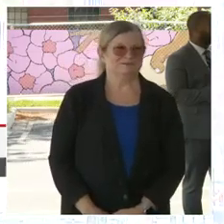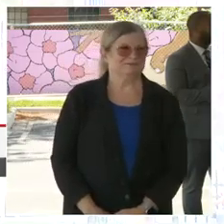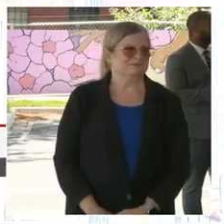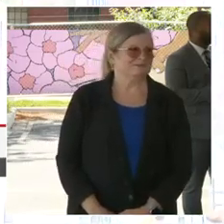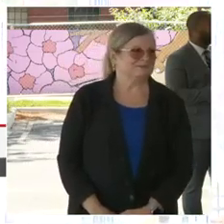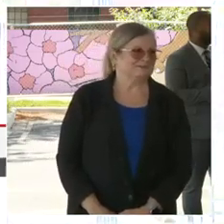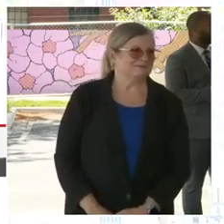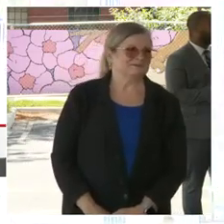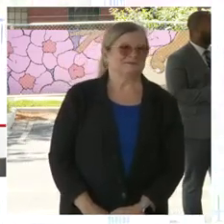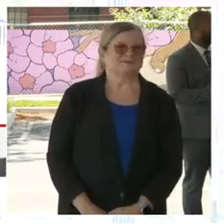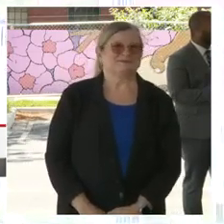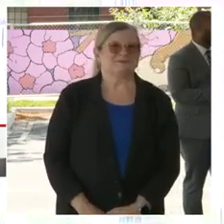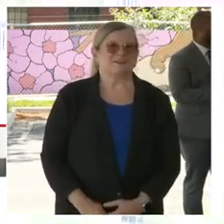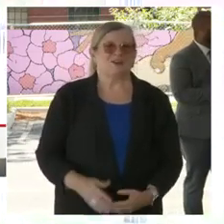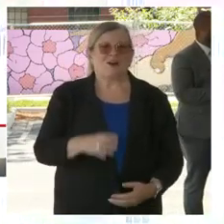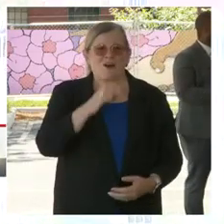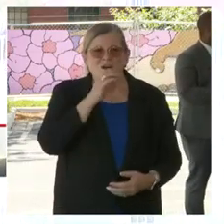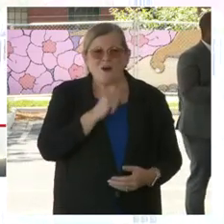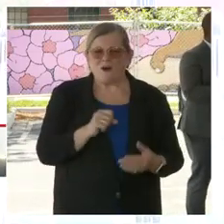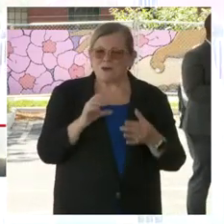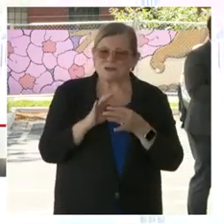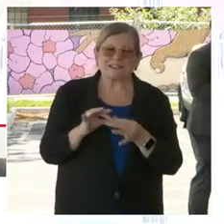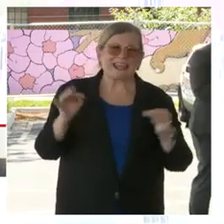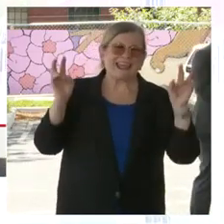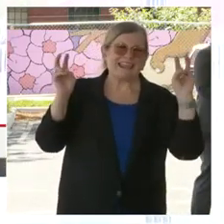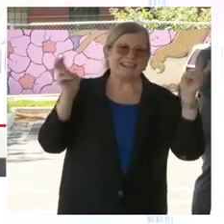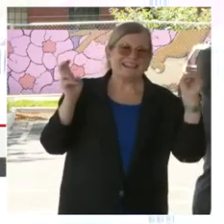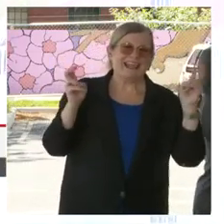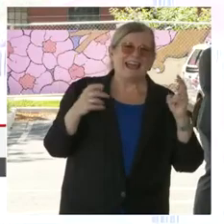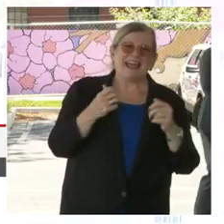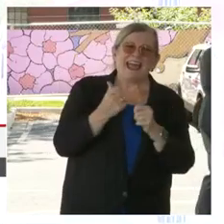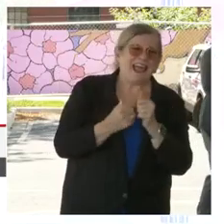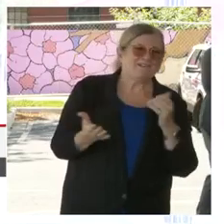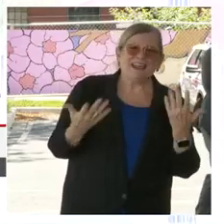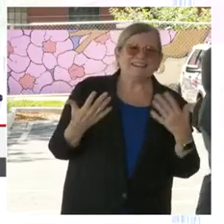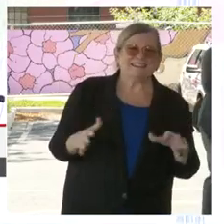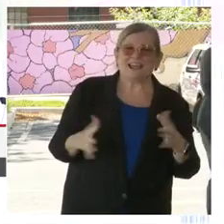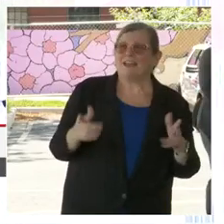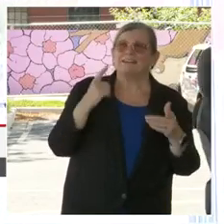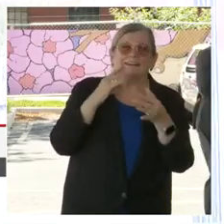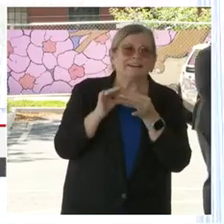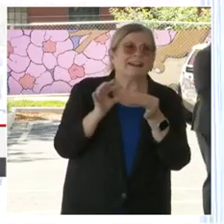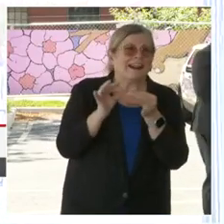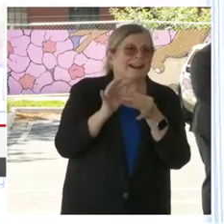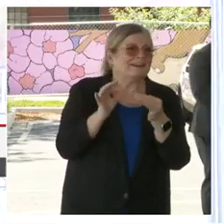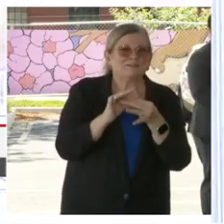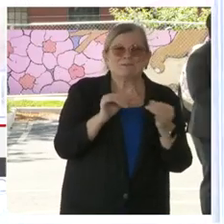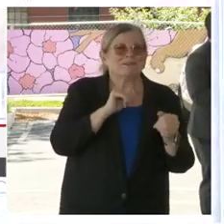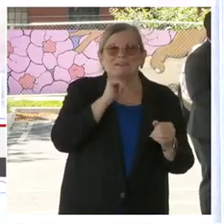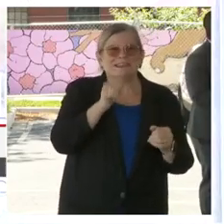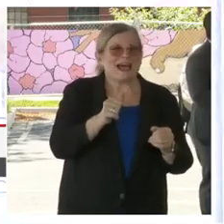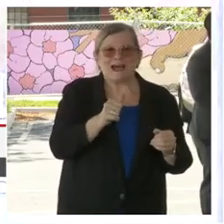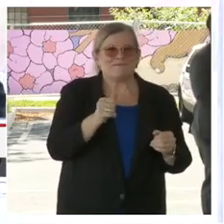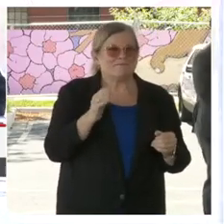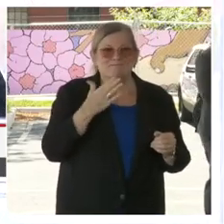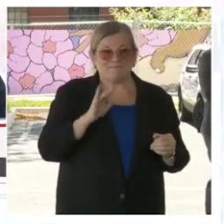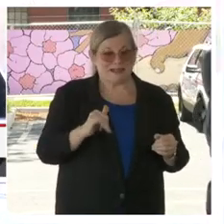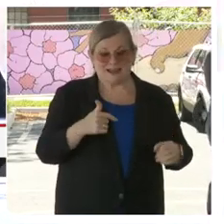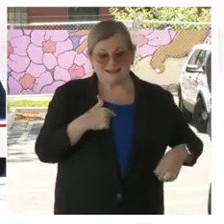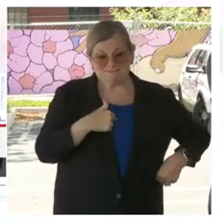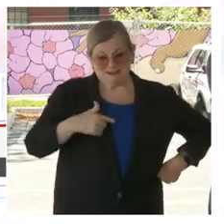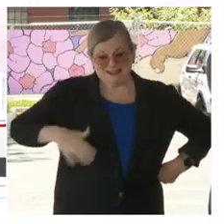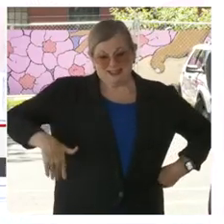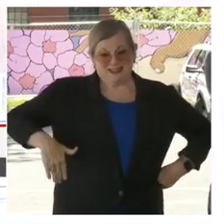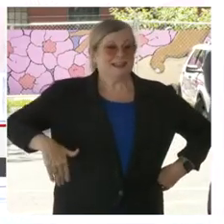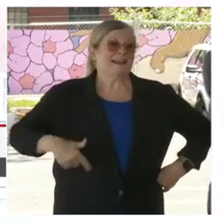So there's an old saying in public speaking that everything may have already been said, but it hasn't been yet said by me. So But so that's